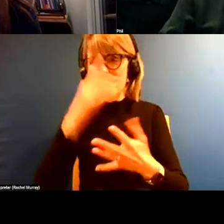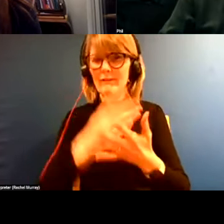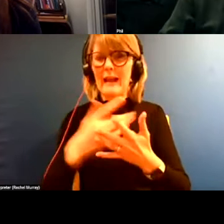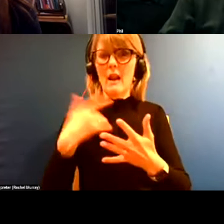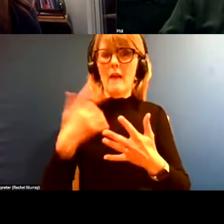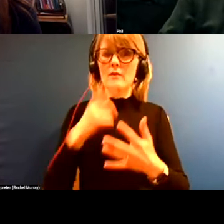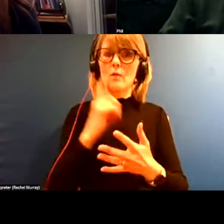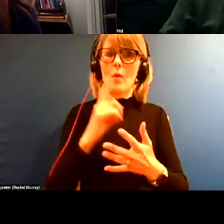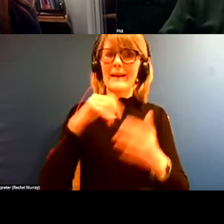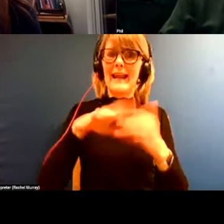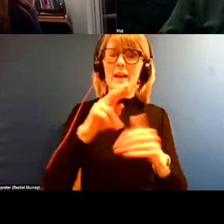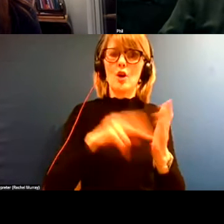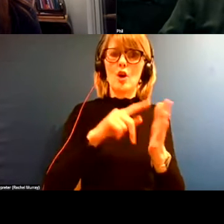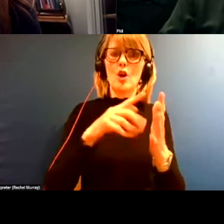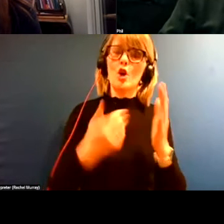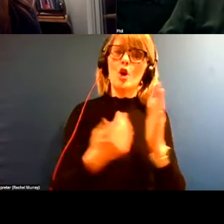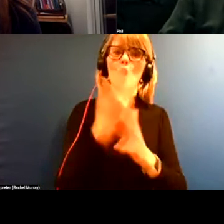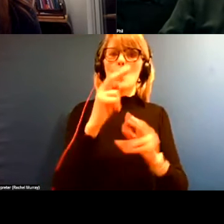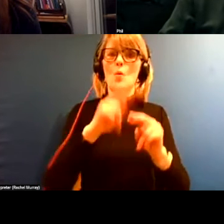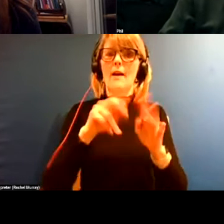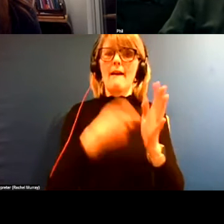New Frontiers group of churches.